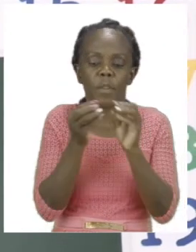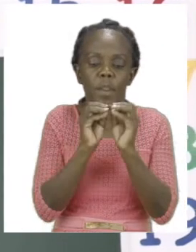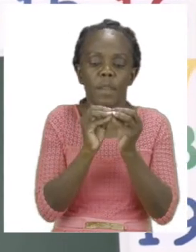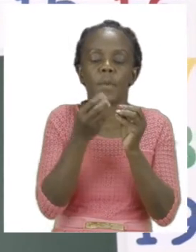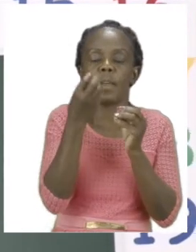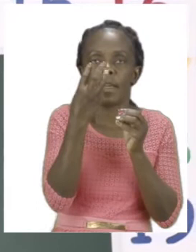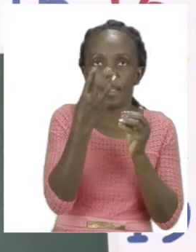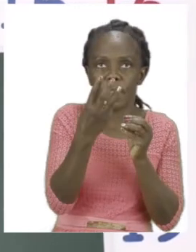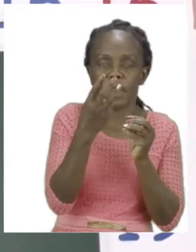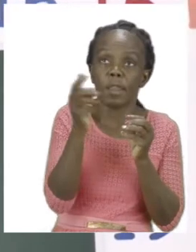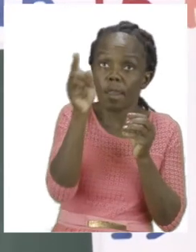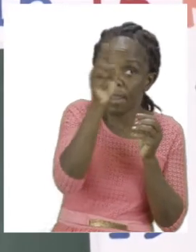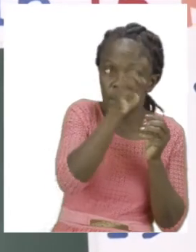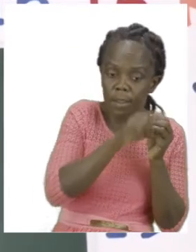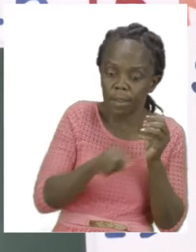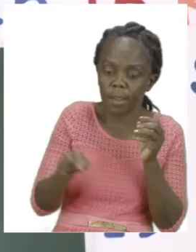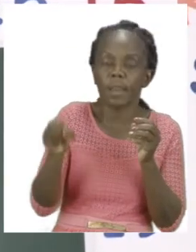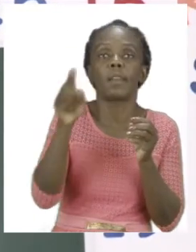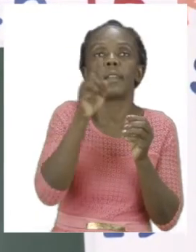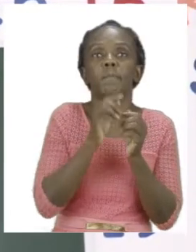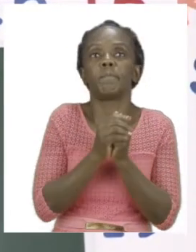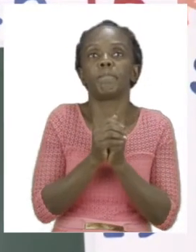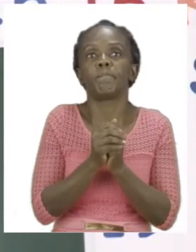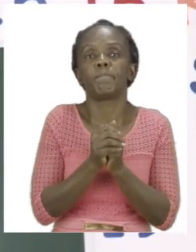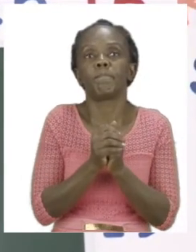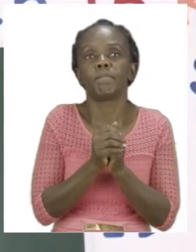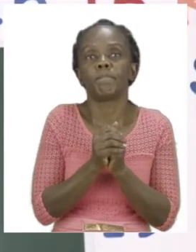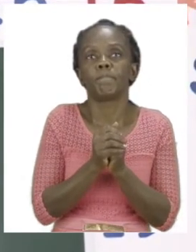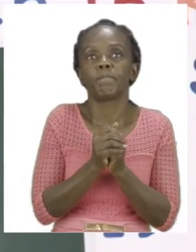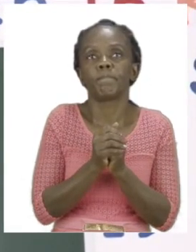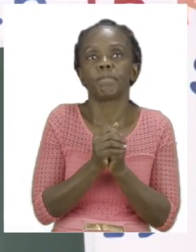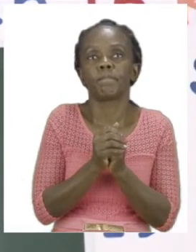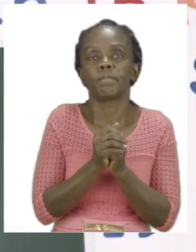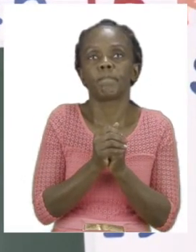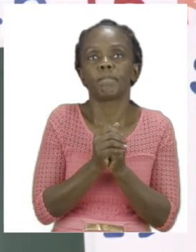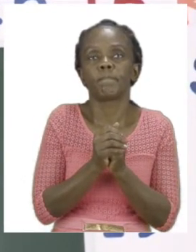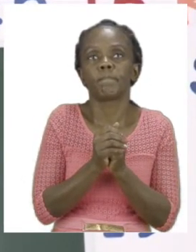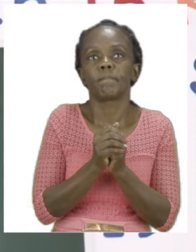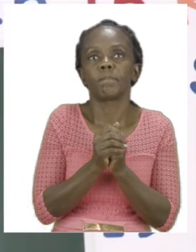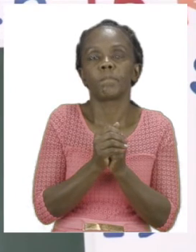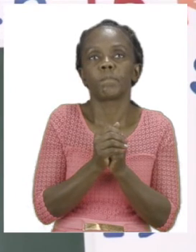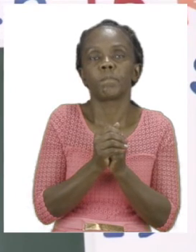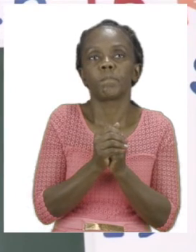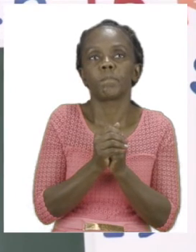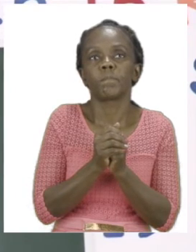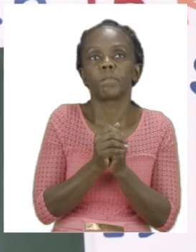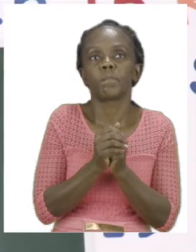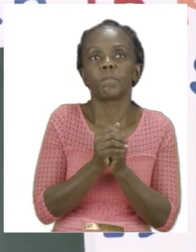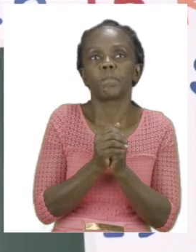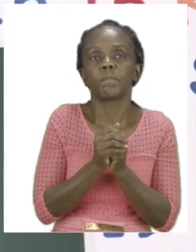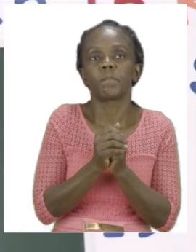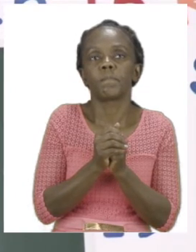3. Now I have already written my 3 on the board, so I know I'm looking for 3.